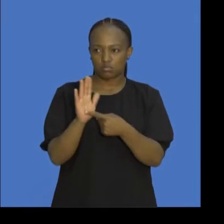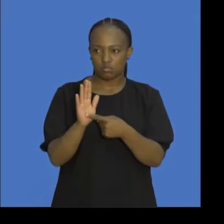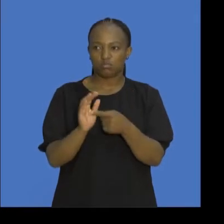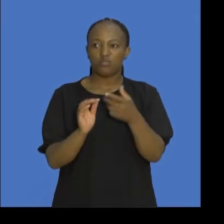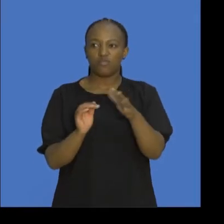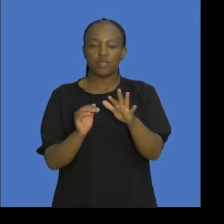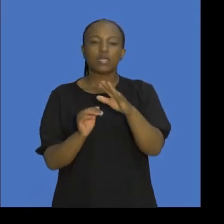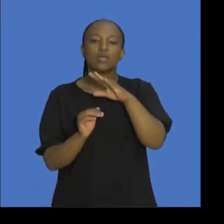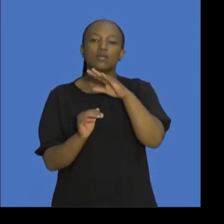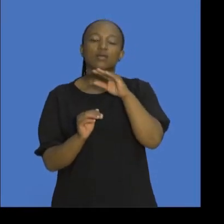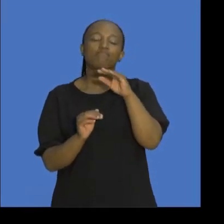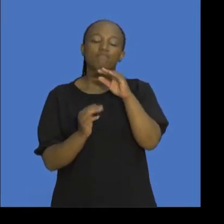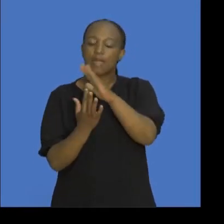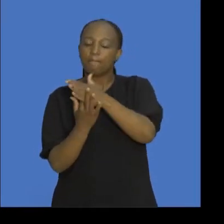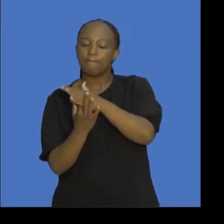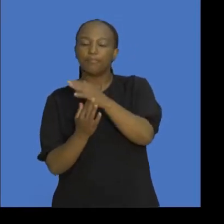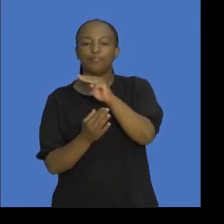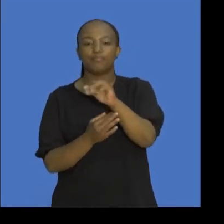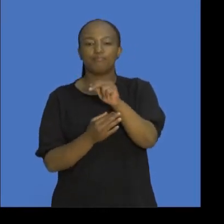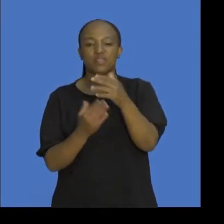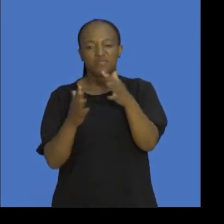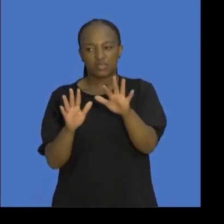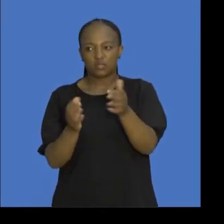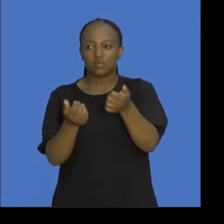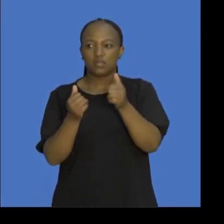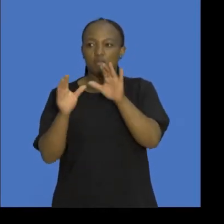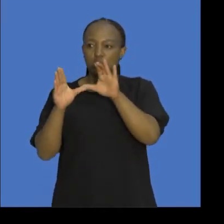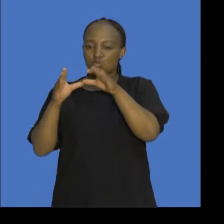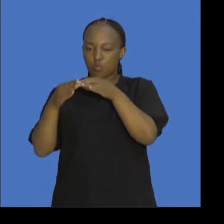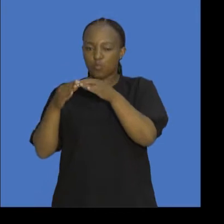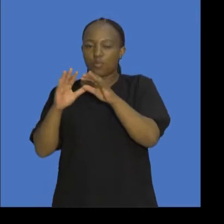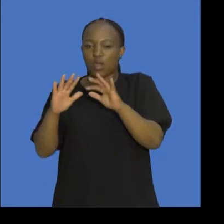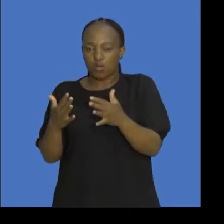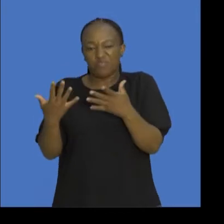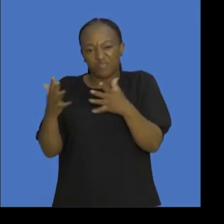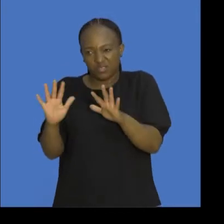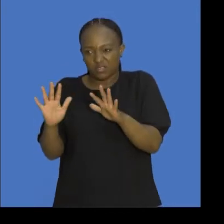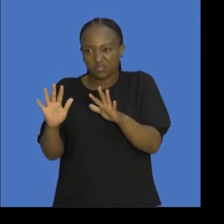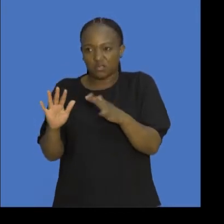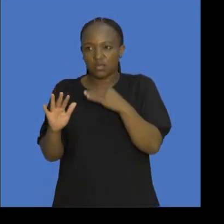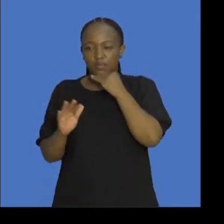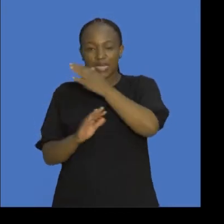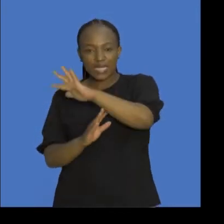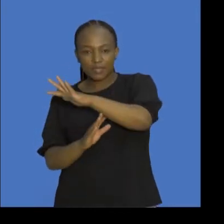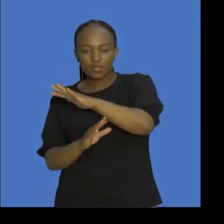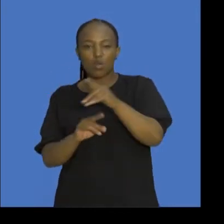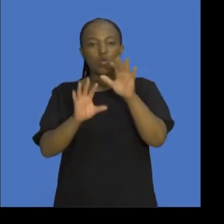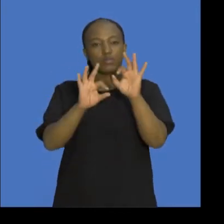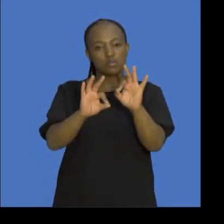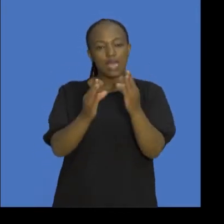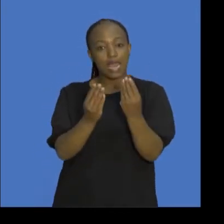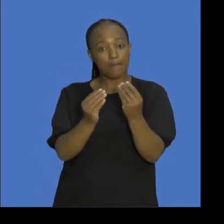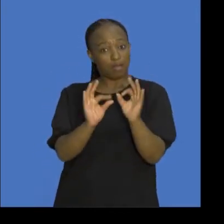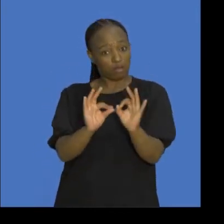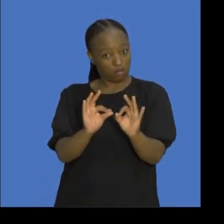We looked at the estimated mean. And think about what is different between the two. Which one will you take, the estimated mean or the